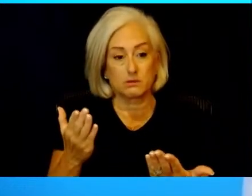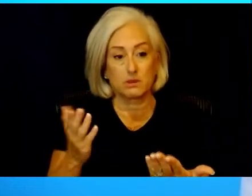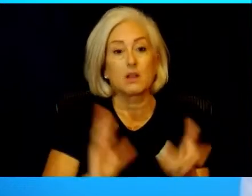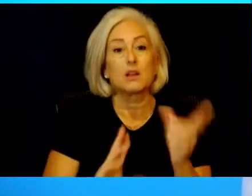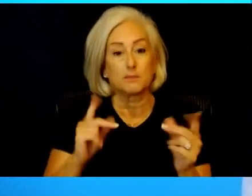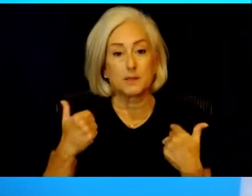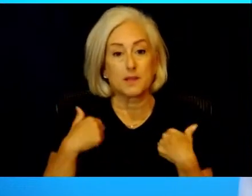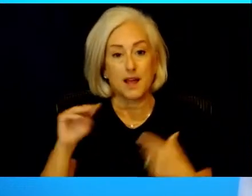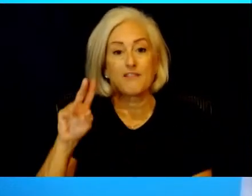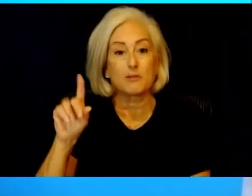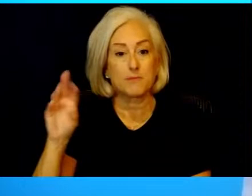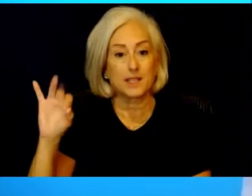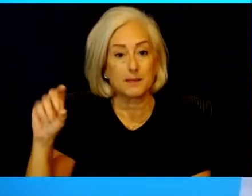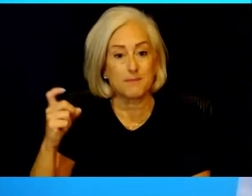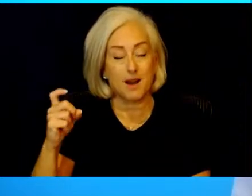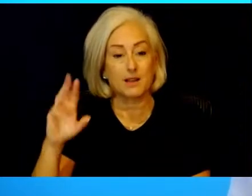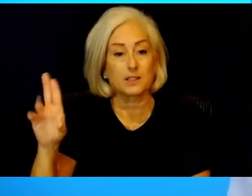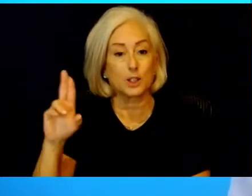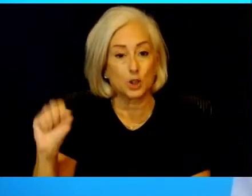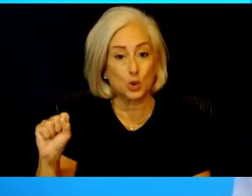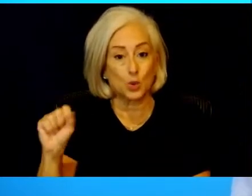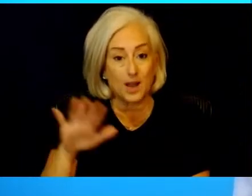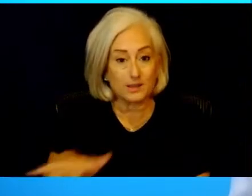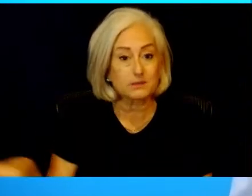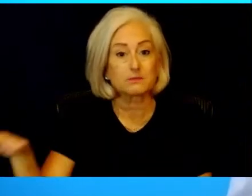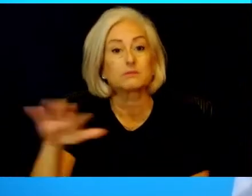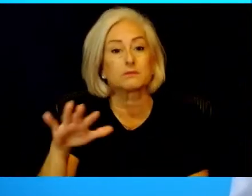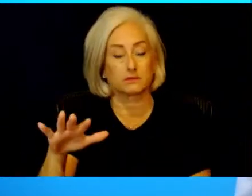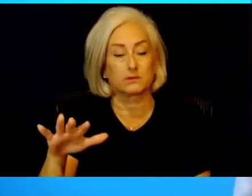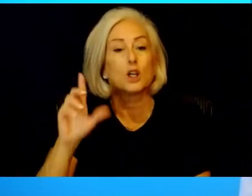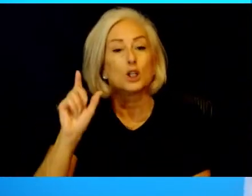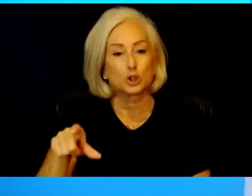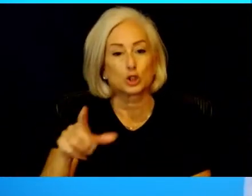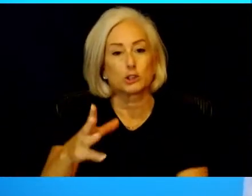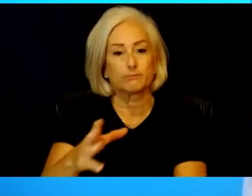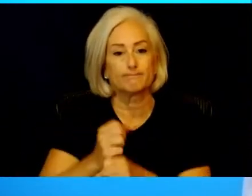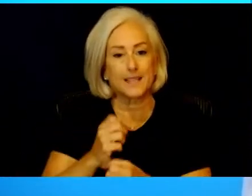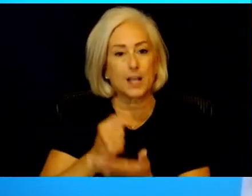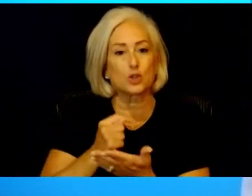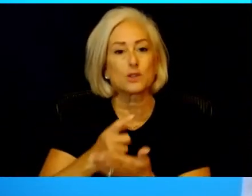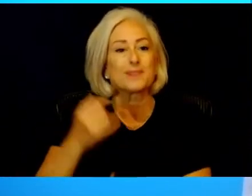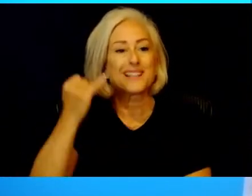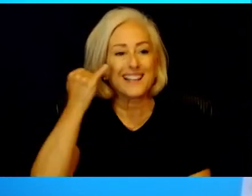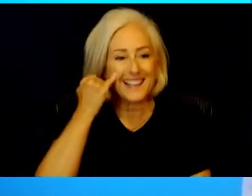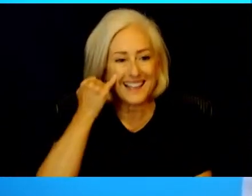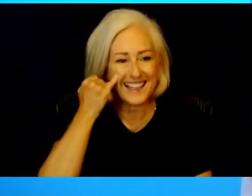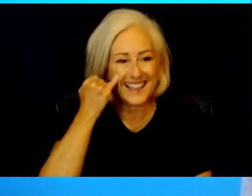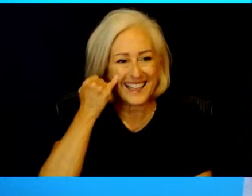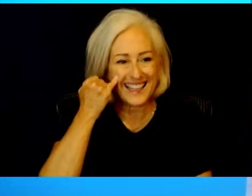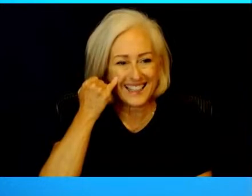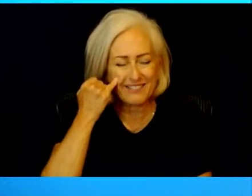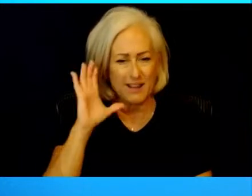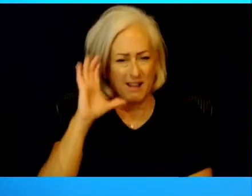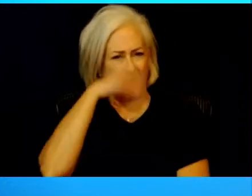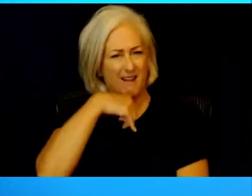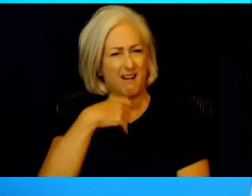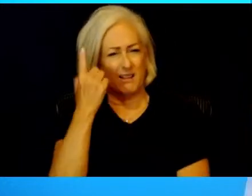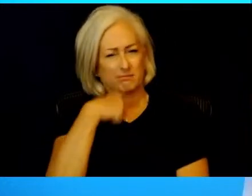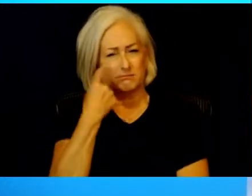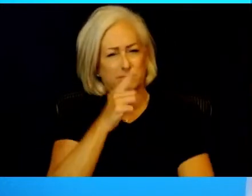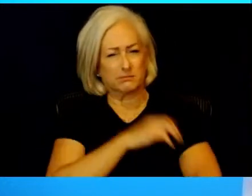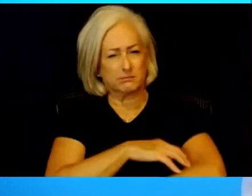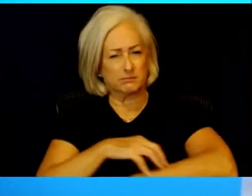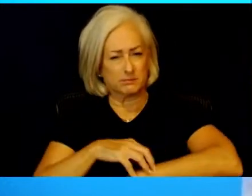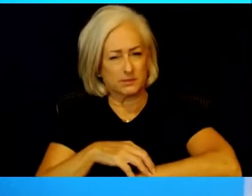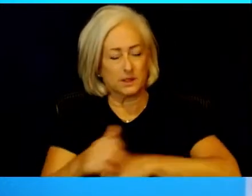monkeypox here in the United States in those populations should get treated if they have an unusual presentation, which most of the cases right now